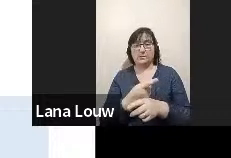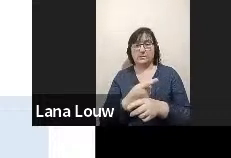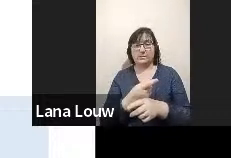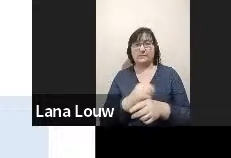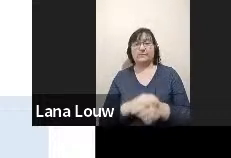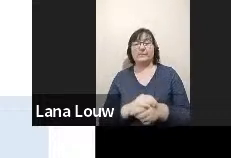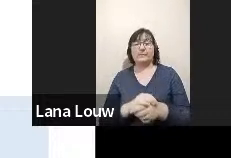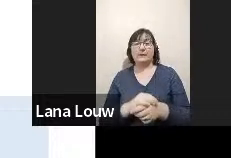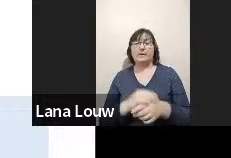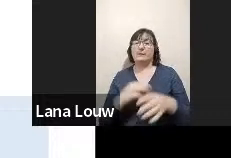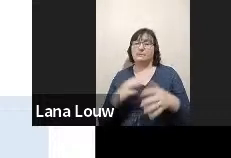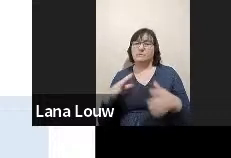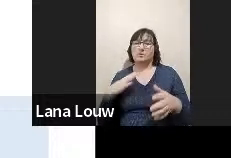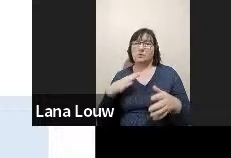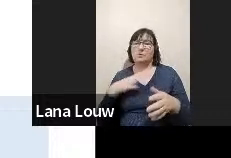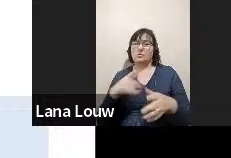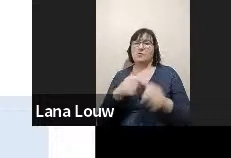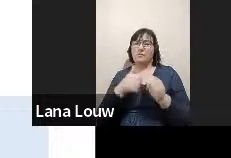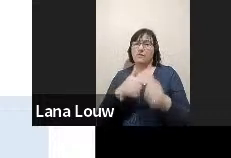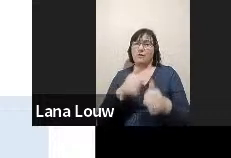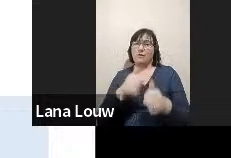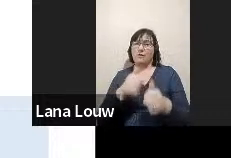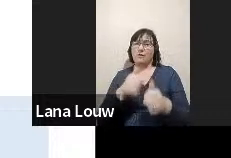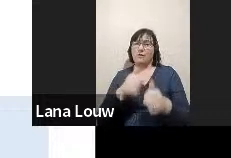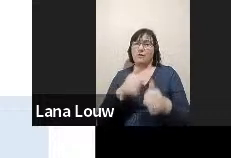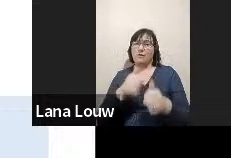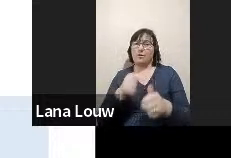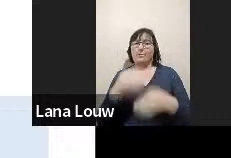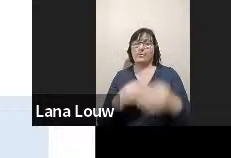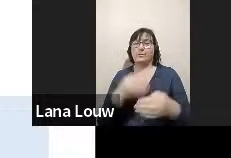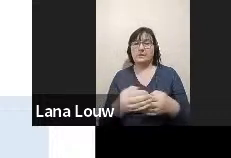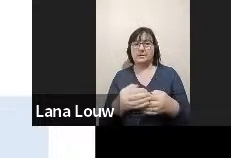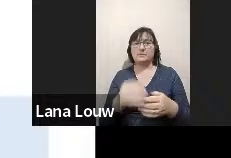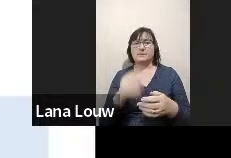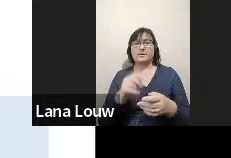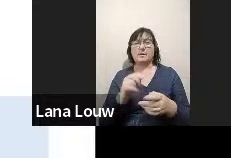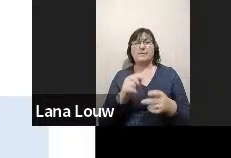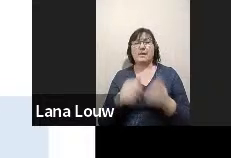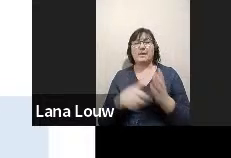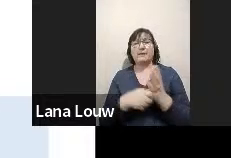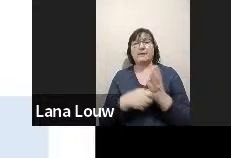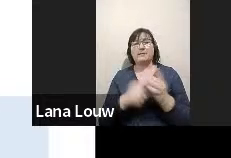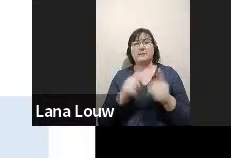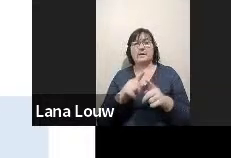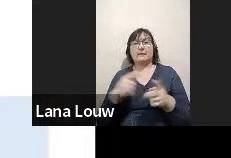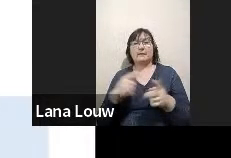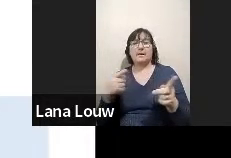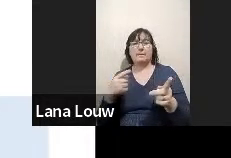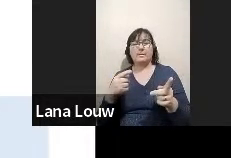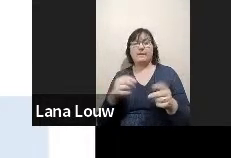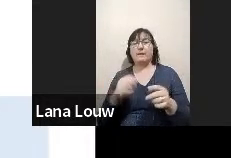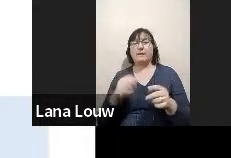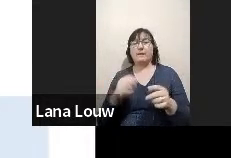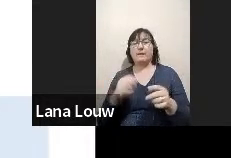your activating or the transfer of your tax types will be done very smoothly. Okay.